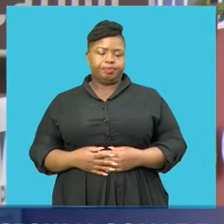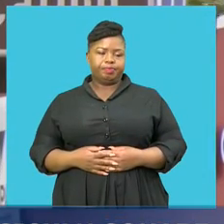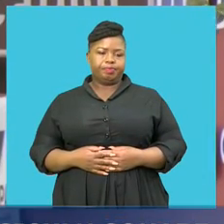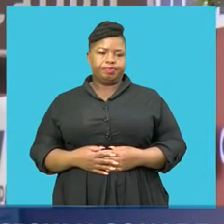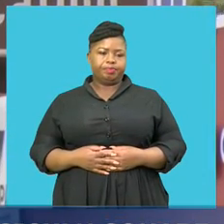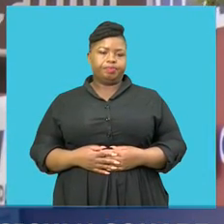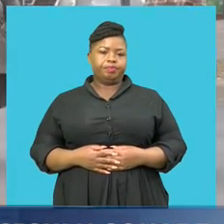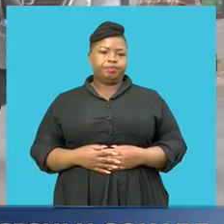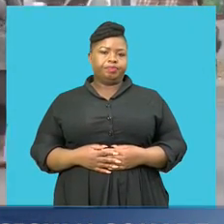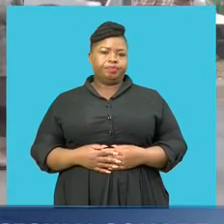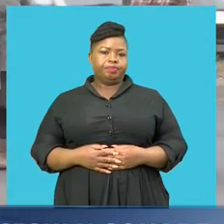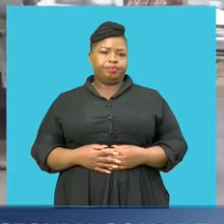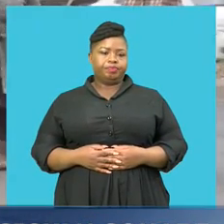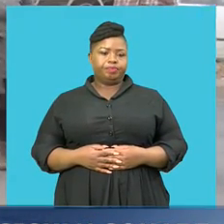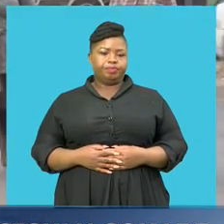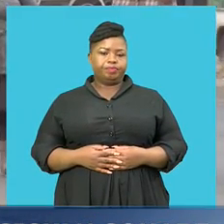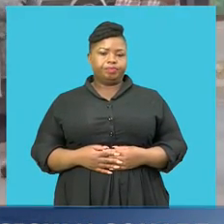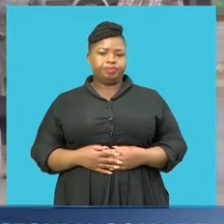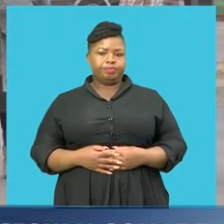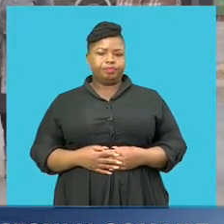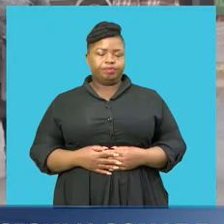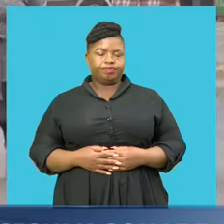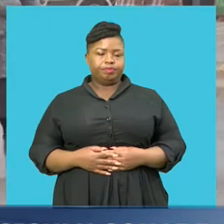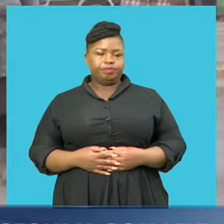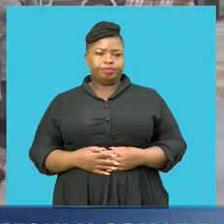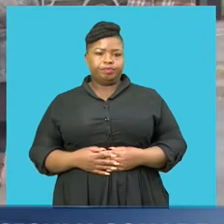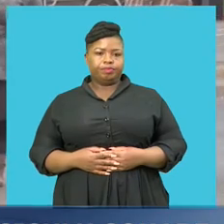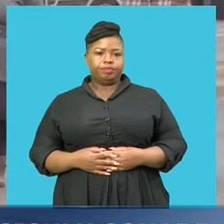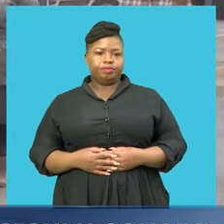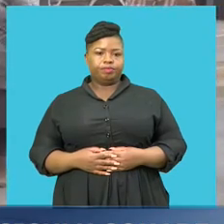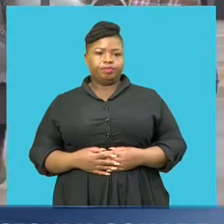Ezindabeni zeSoweto TV, nginokulunga Mthembu ngiseCliptown.